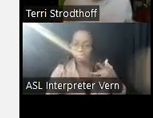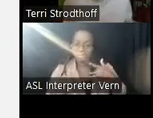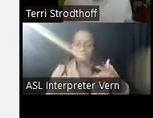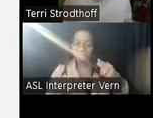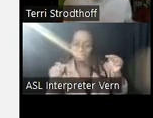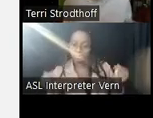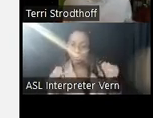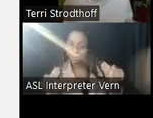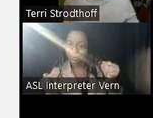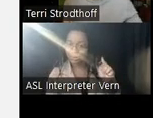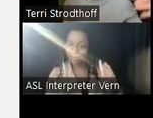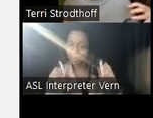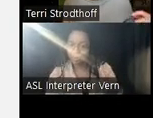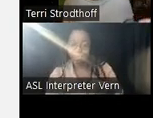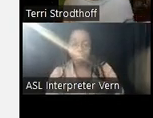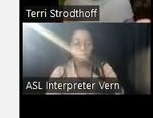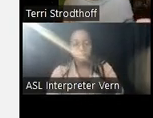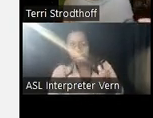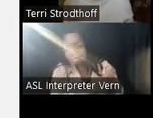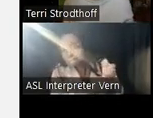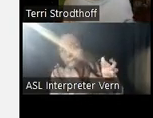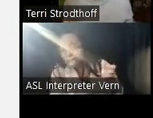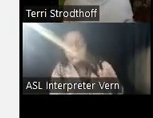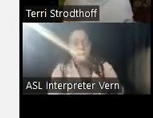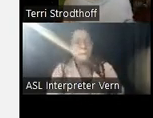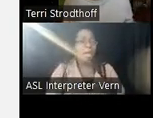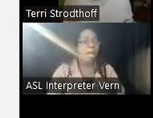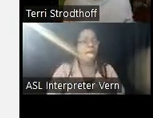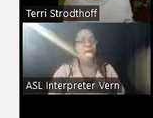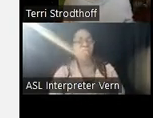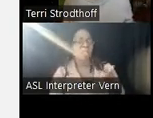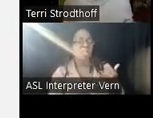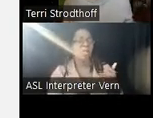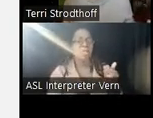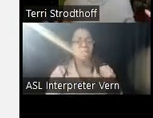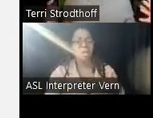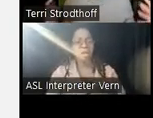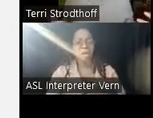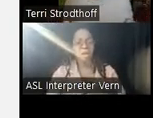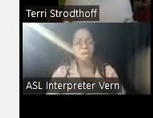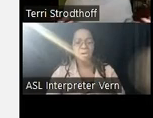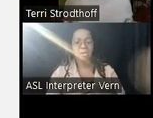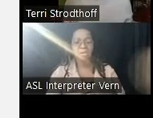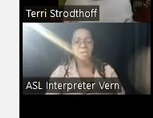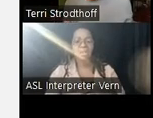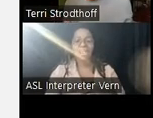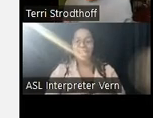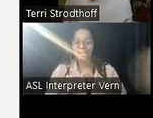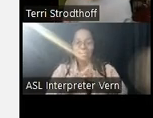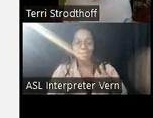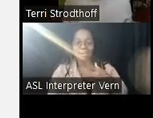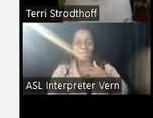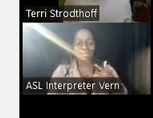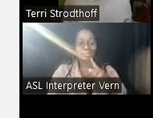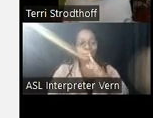families. The yelling and screaming, put downs and belittling, jealousy, lack of trust, self-absorbed, the selfishness,